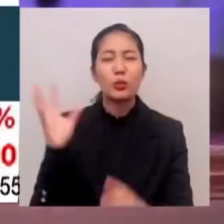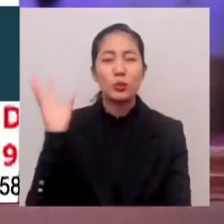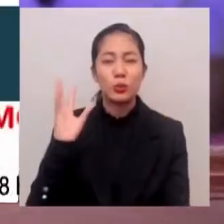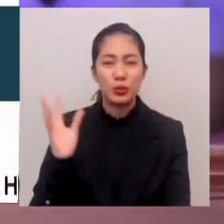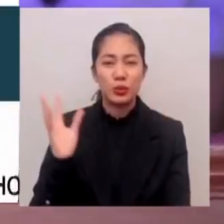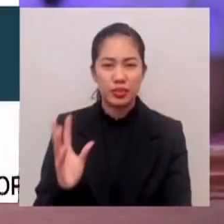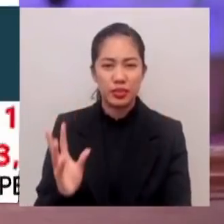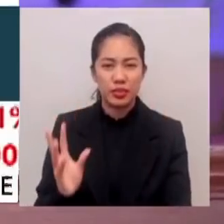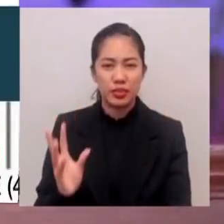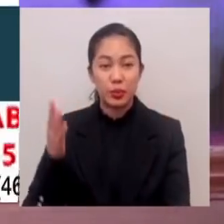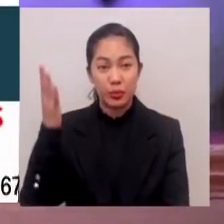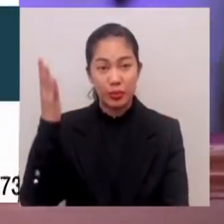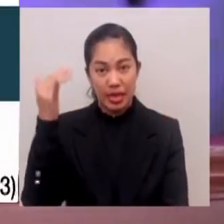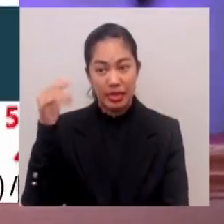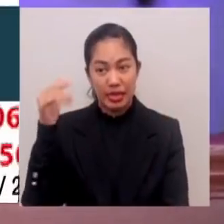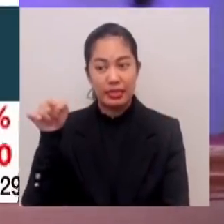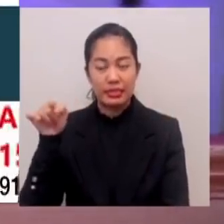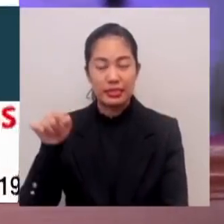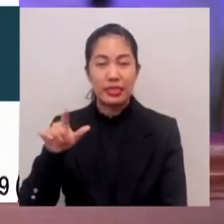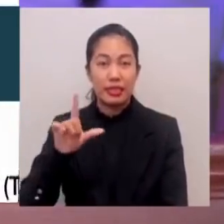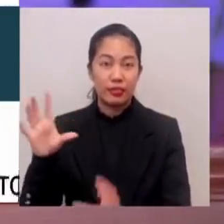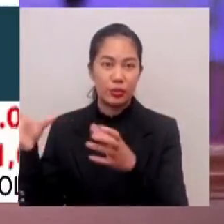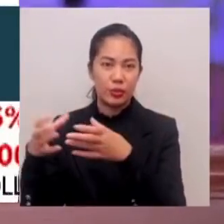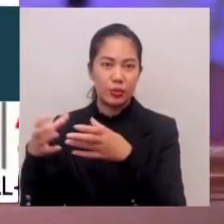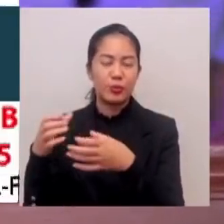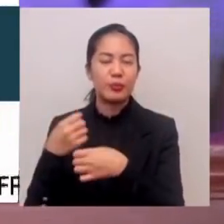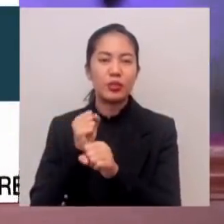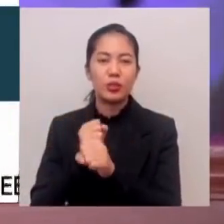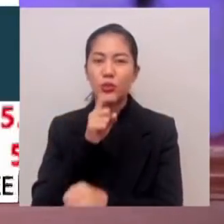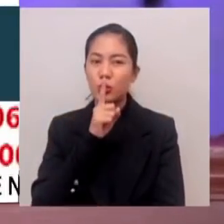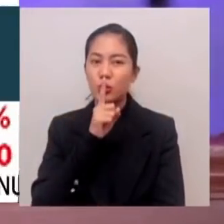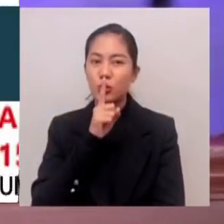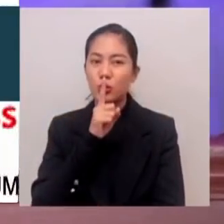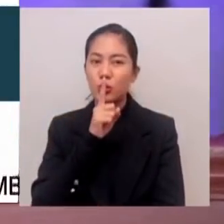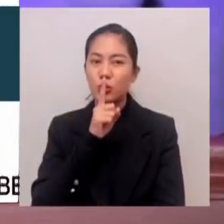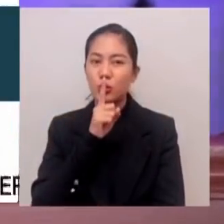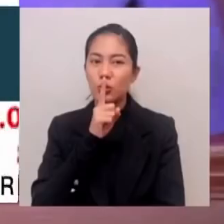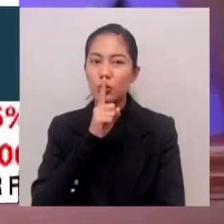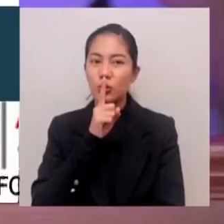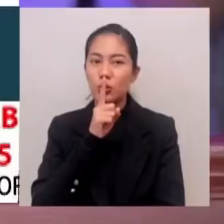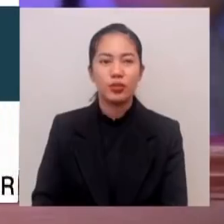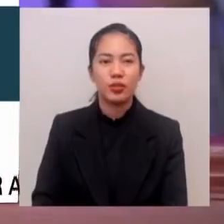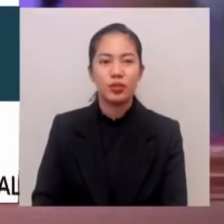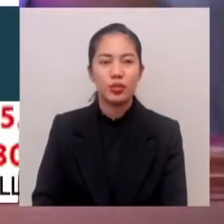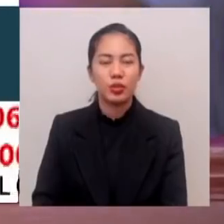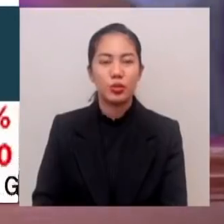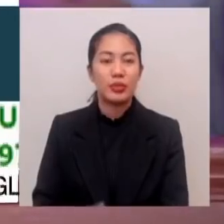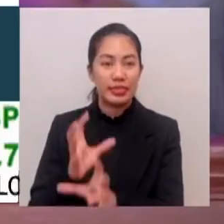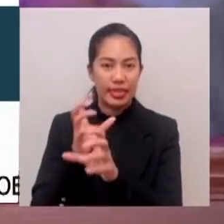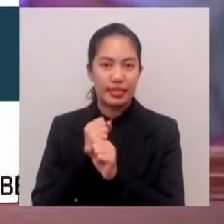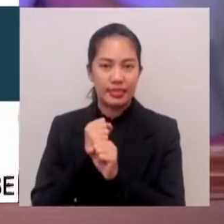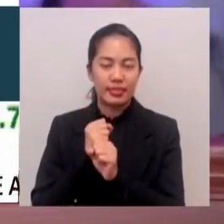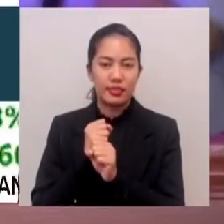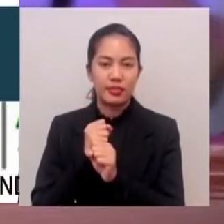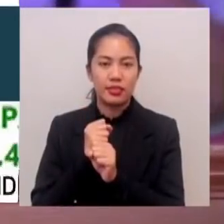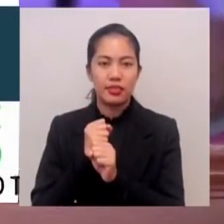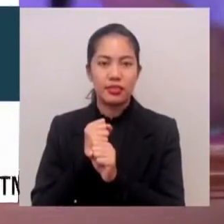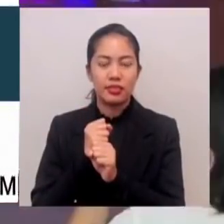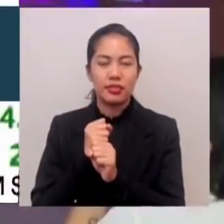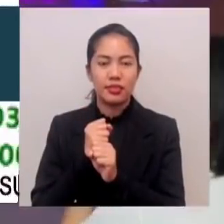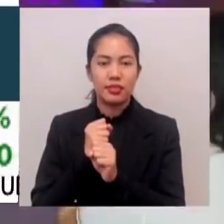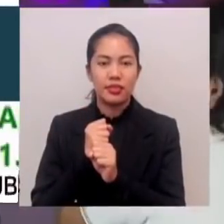really want to make sure that they will regain so much lost footing,